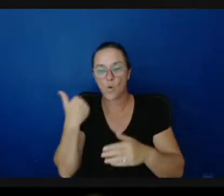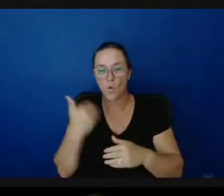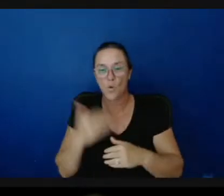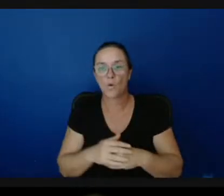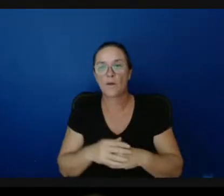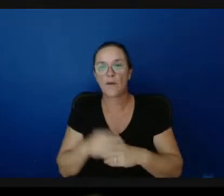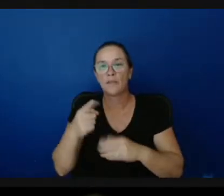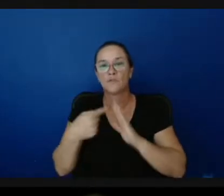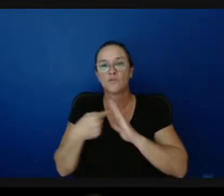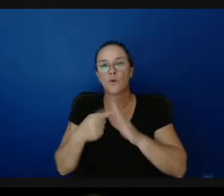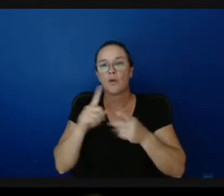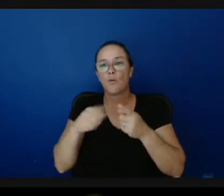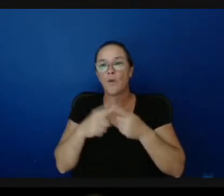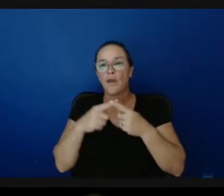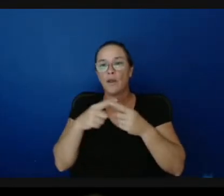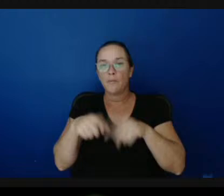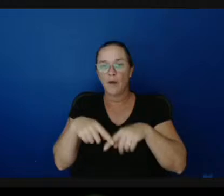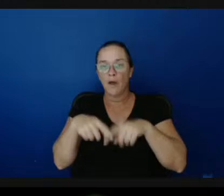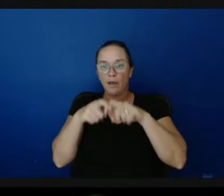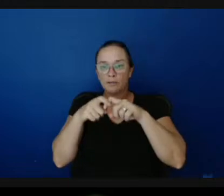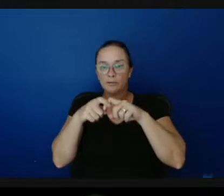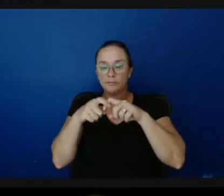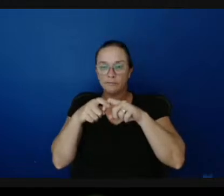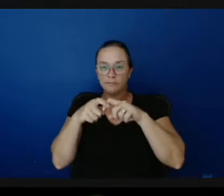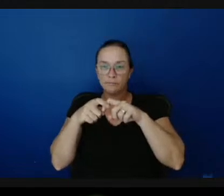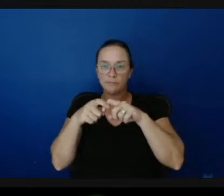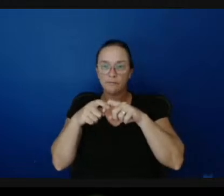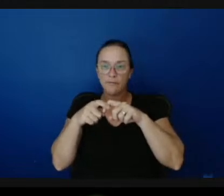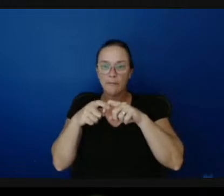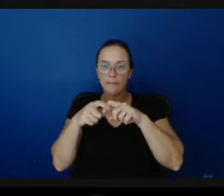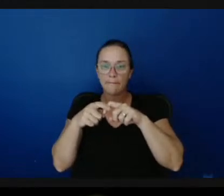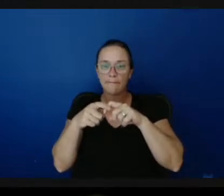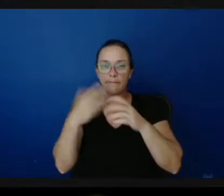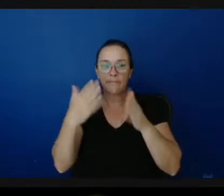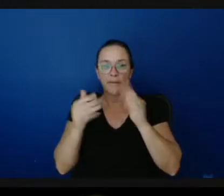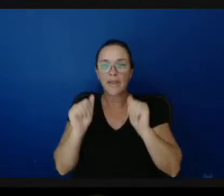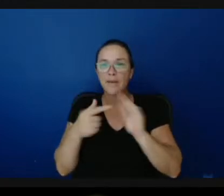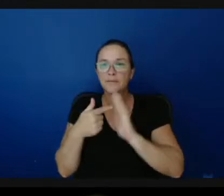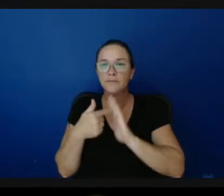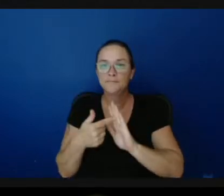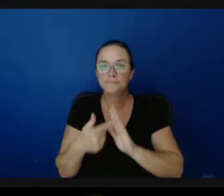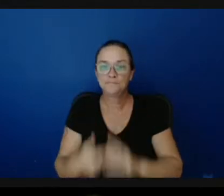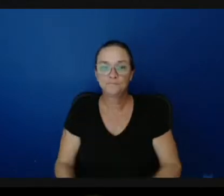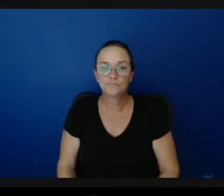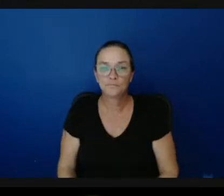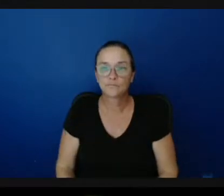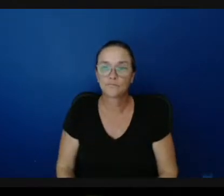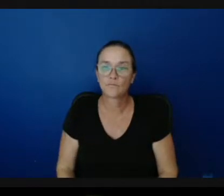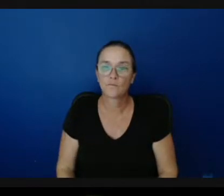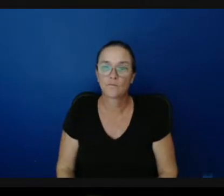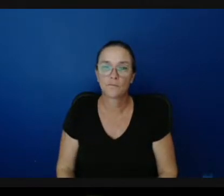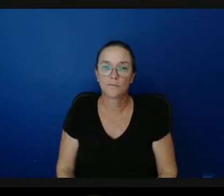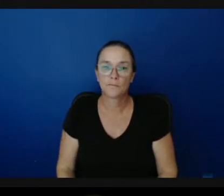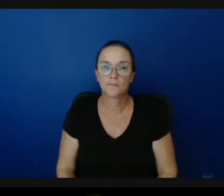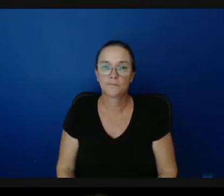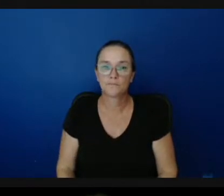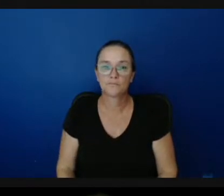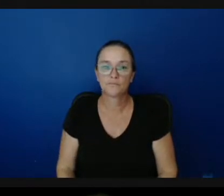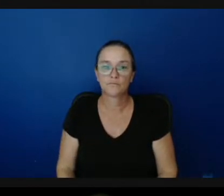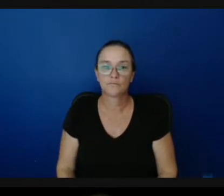paused. So let's see if I can get this to just play right in here for us, maybe.